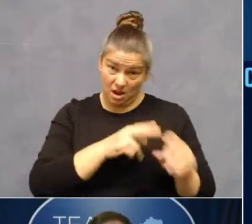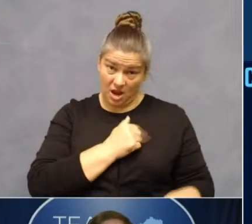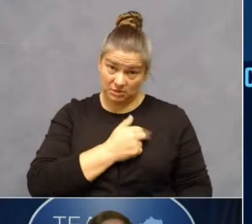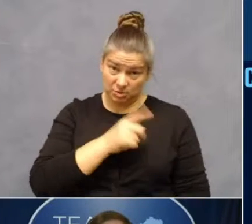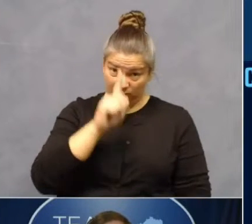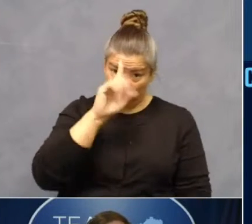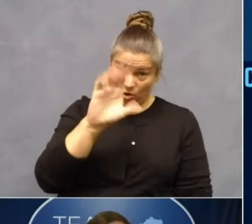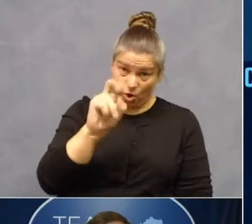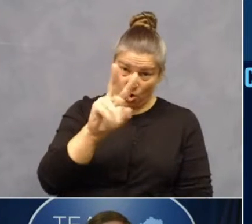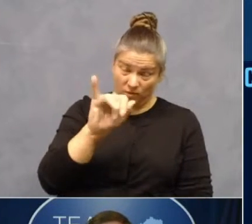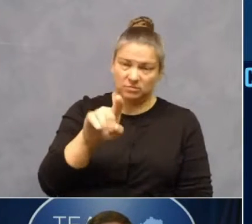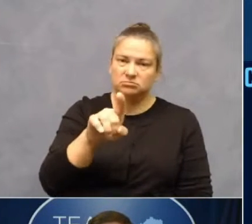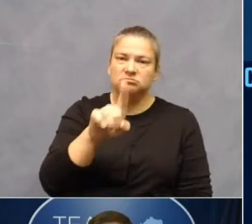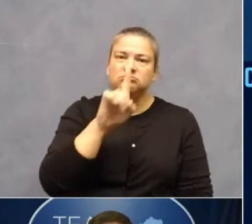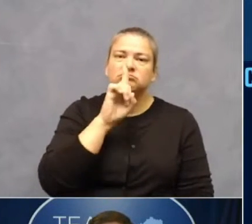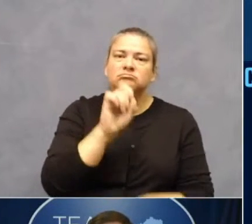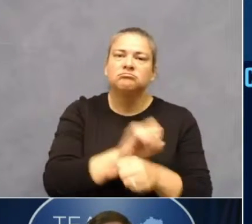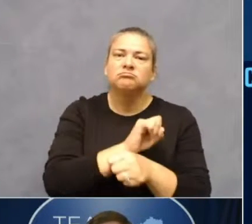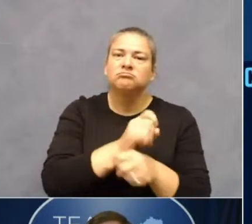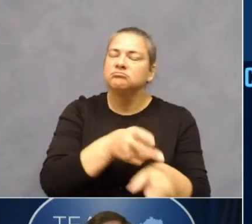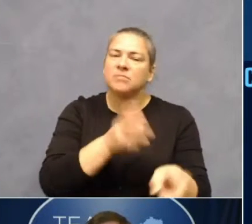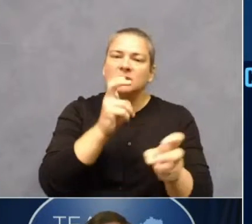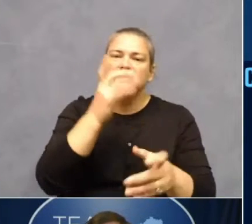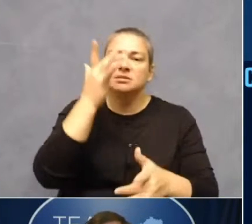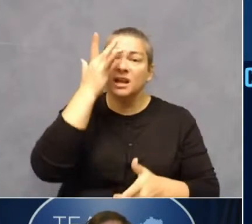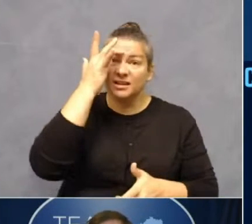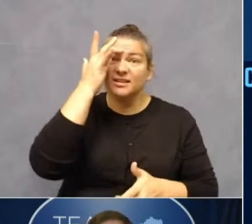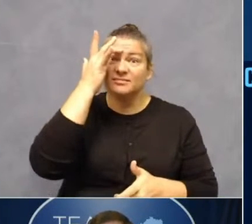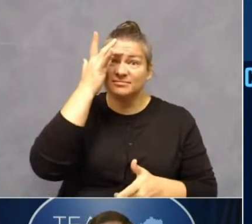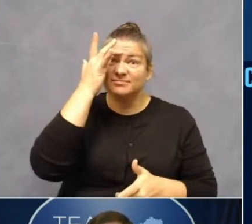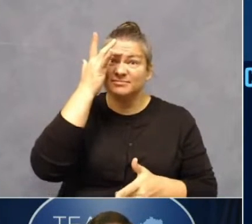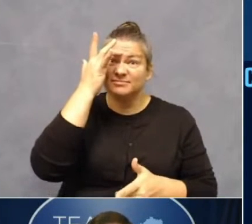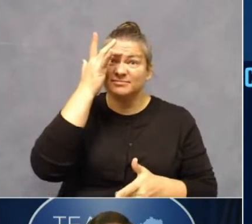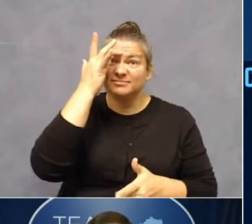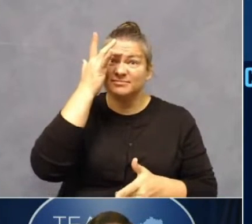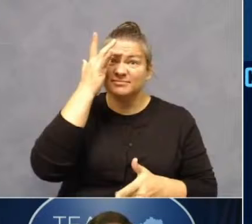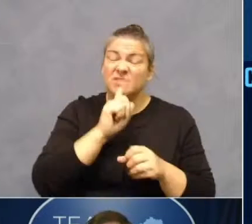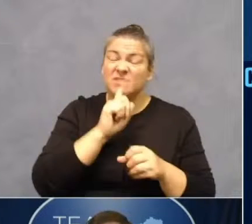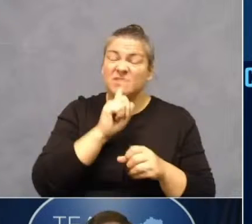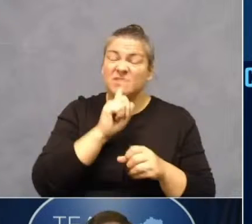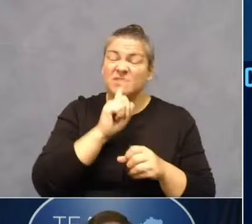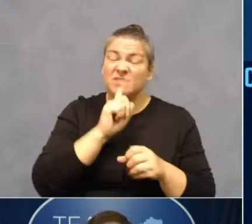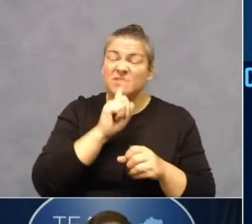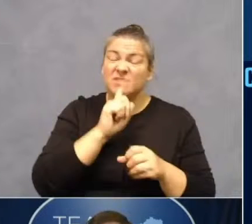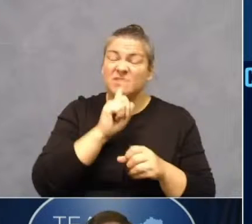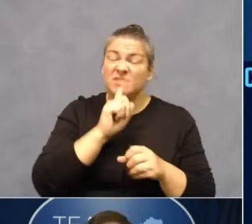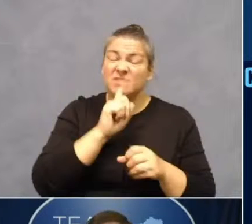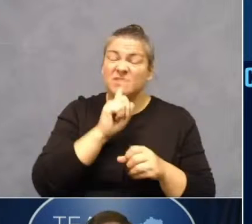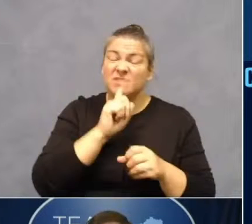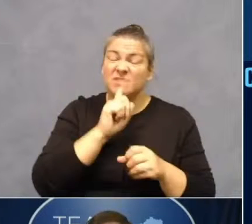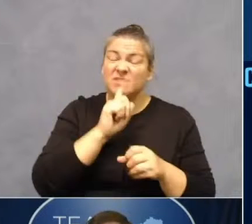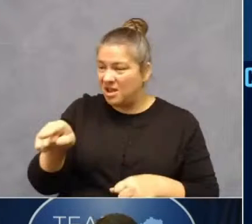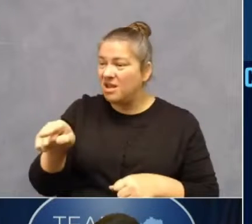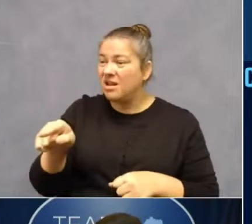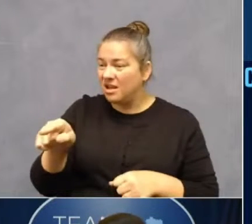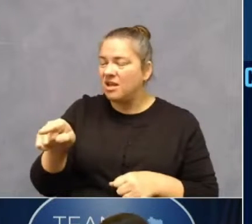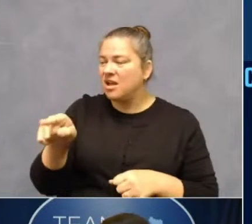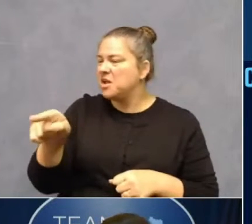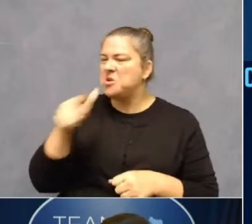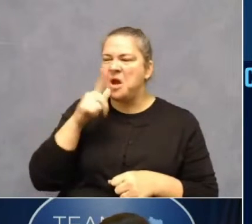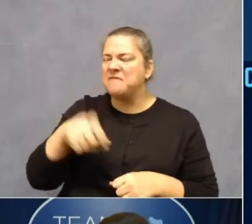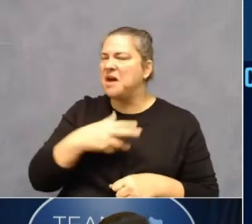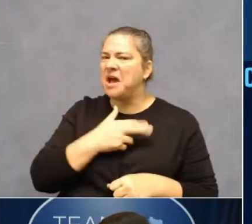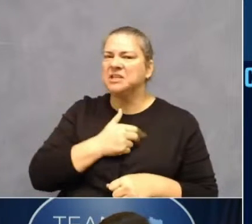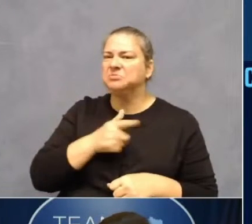The amount of people who show up hurting that they say you don't need to be in the hospital, it is a really high bar. And so when you